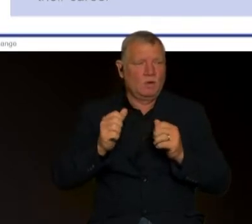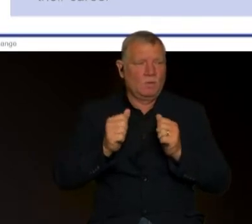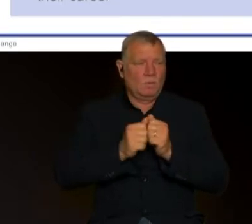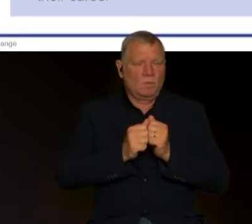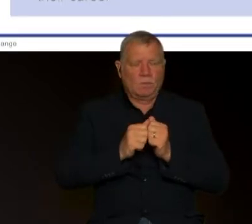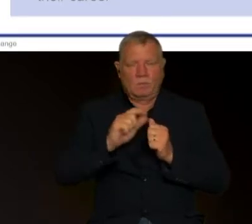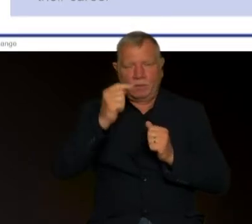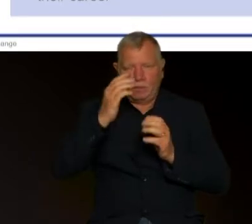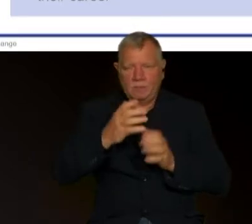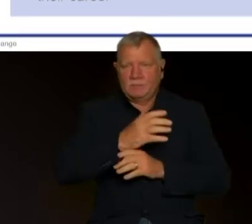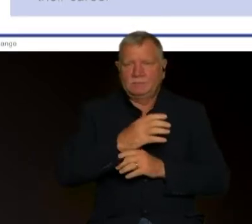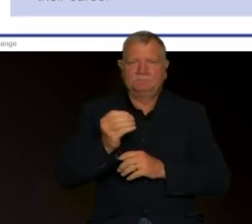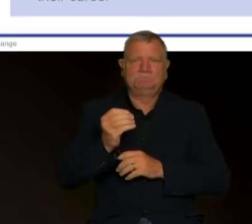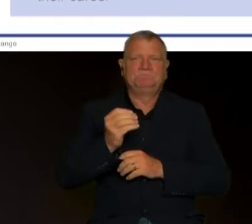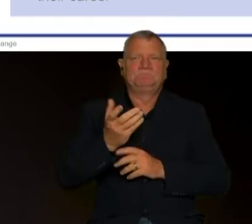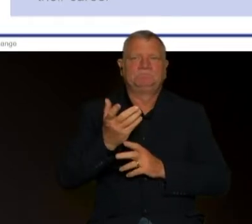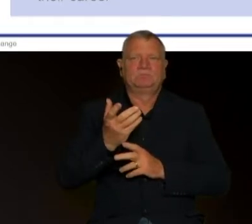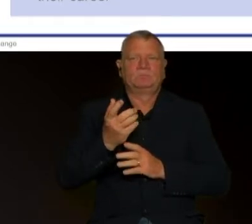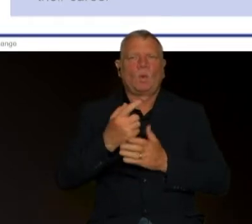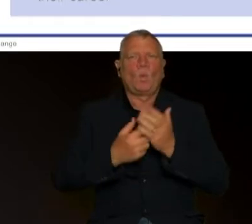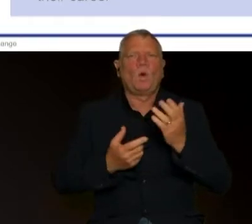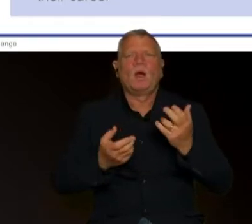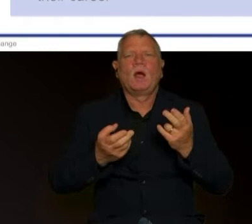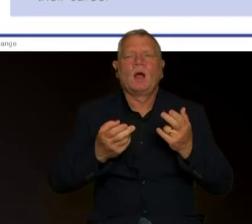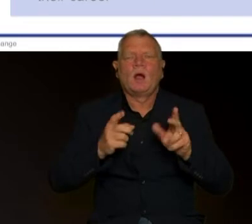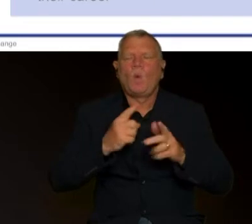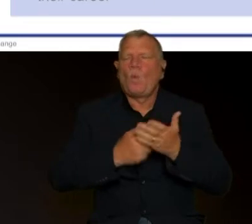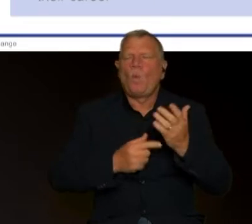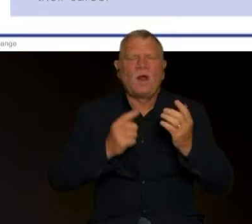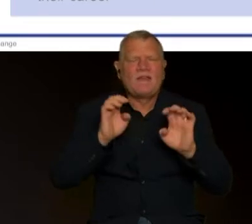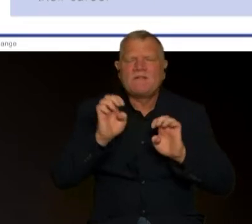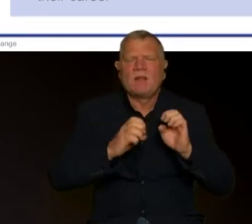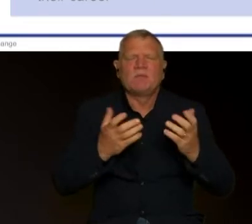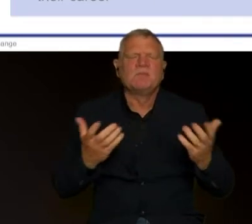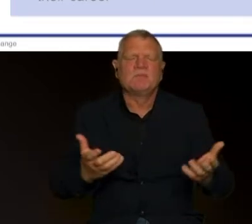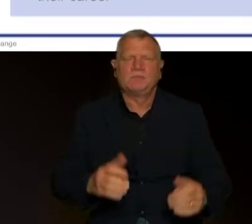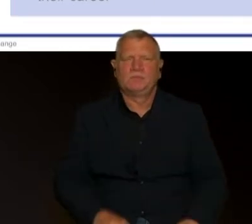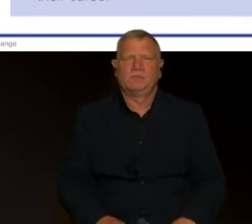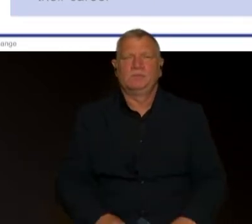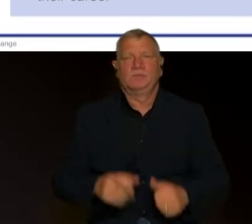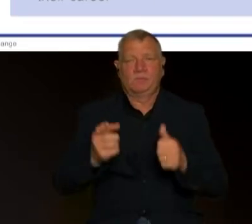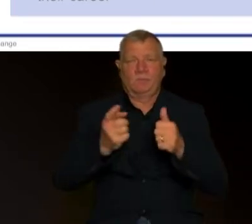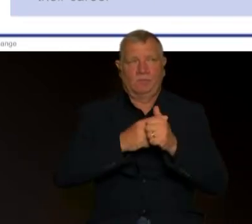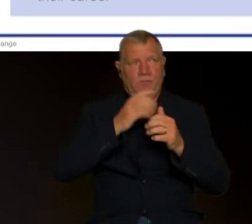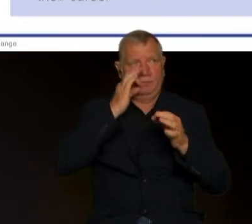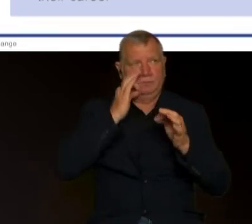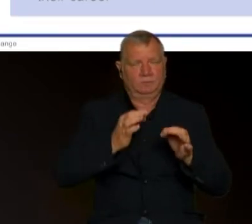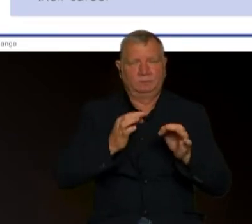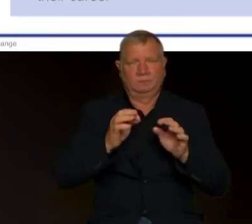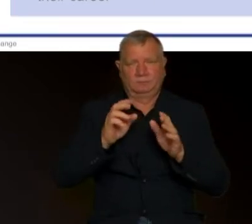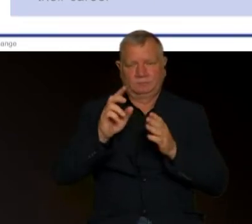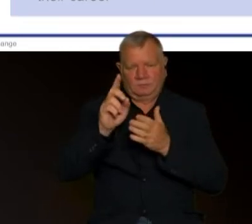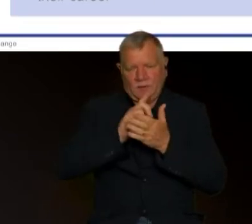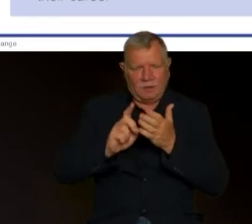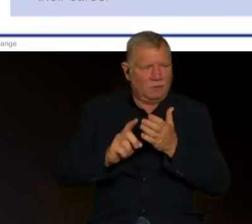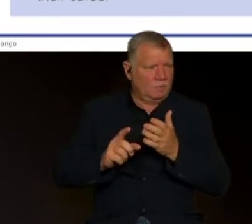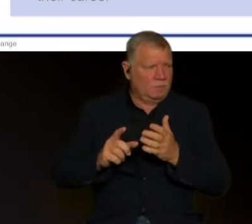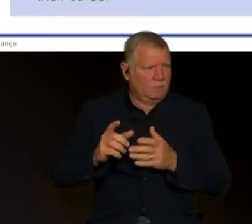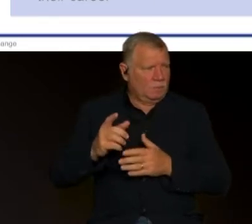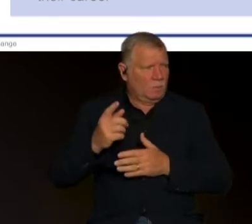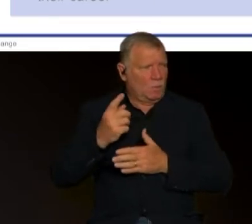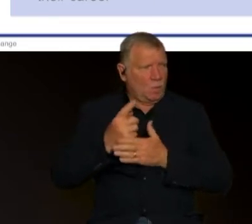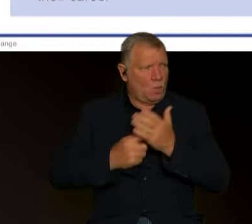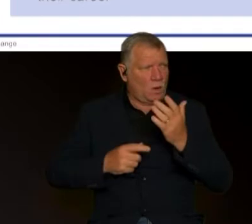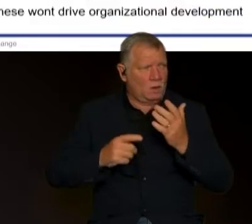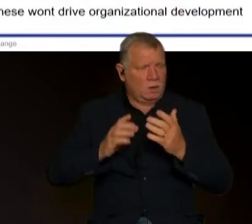government, the governor, and this is, what are we going to evaluate? This was the first decision of design. Are we